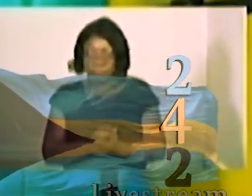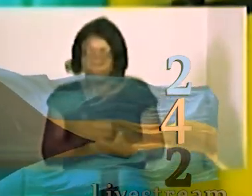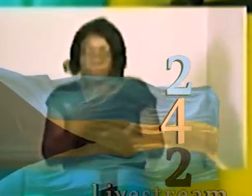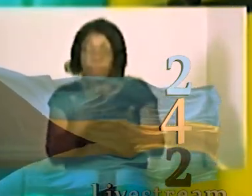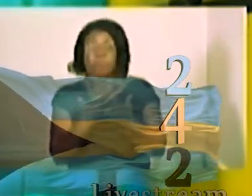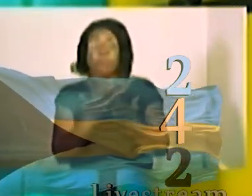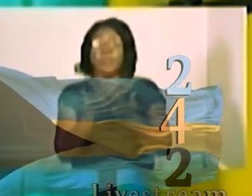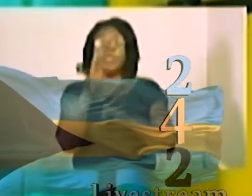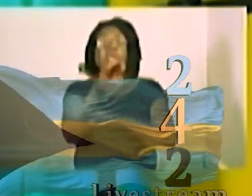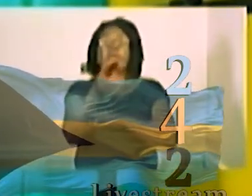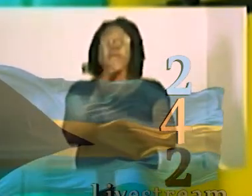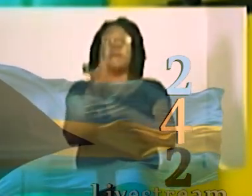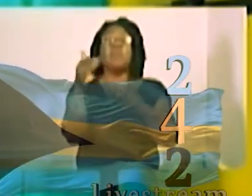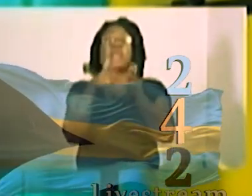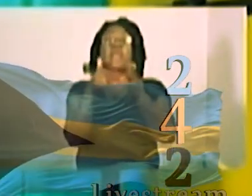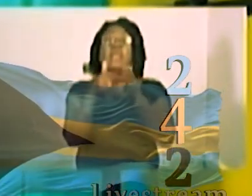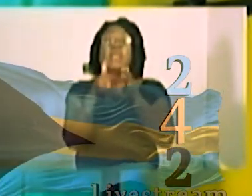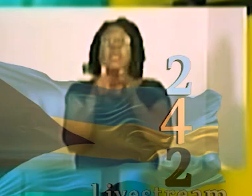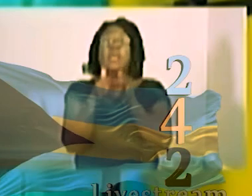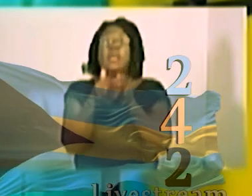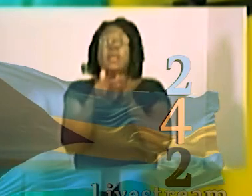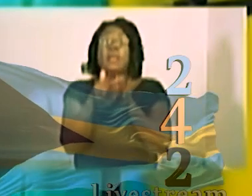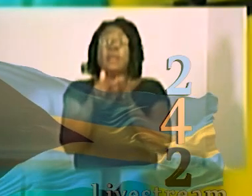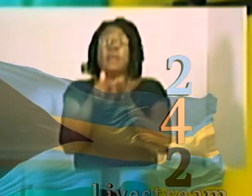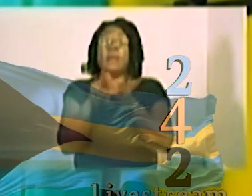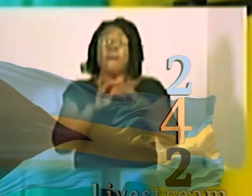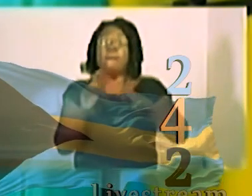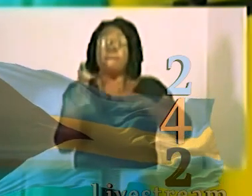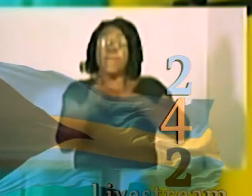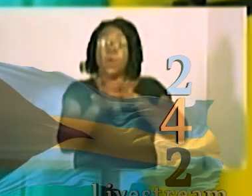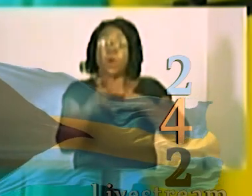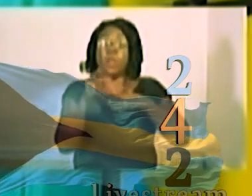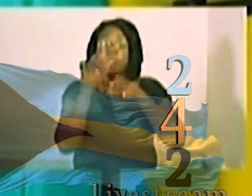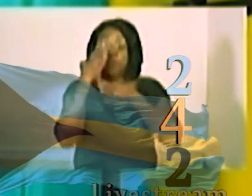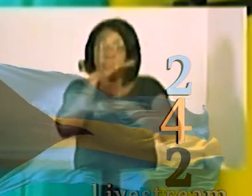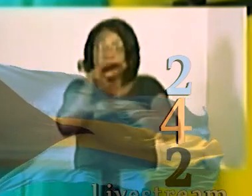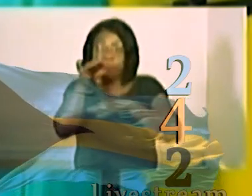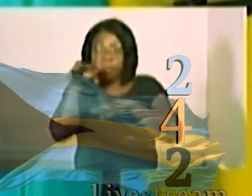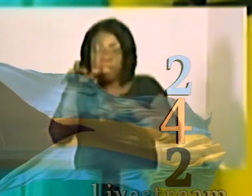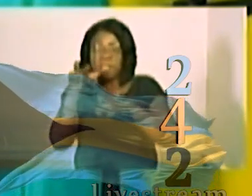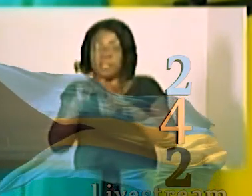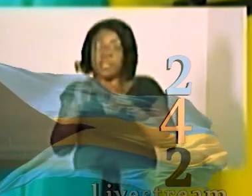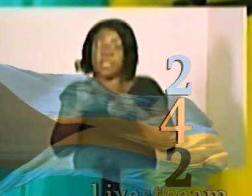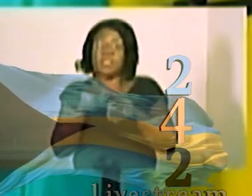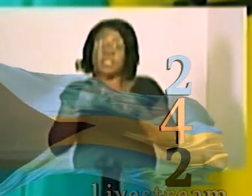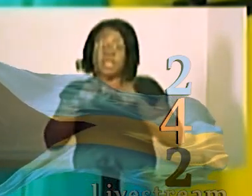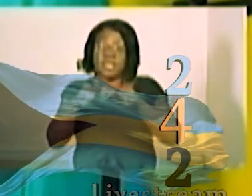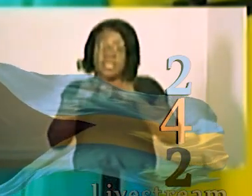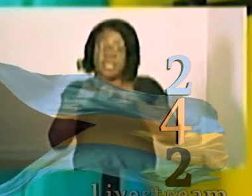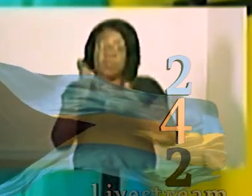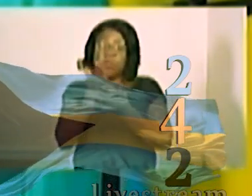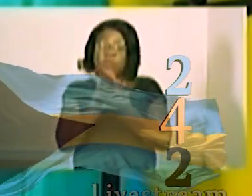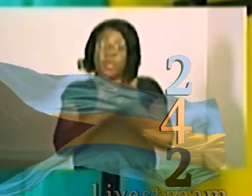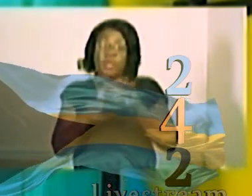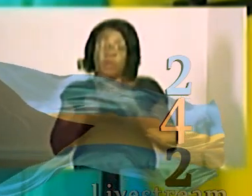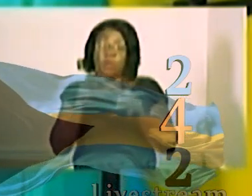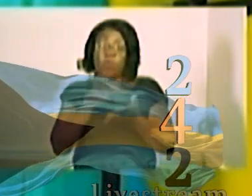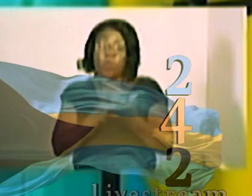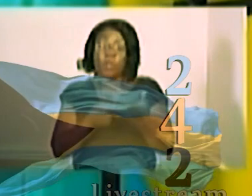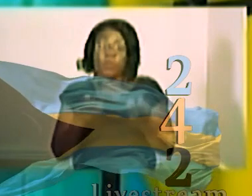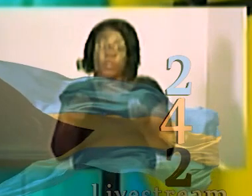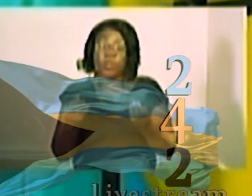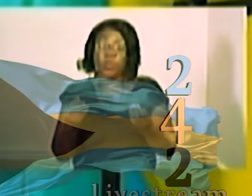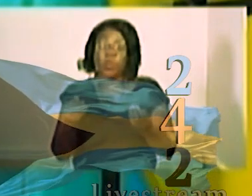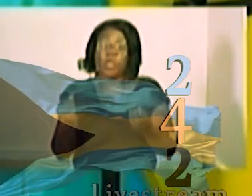Good afternoon again. Certainly, port surveillance is an integral part of what we do on a regular